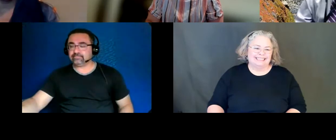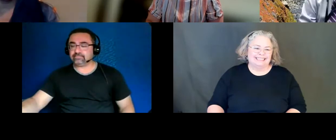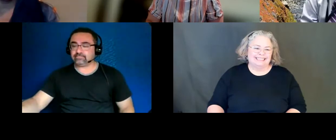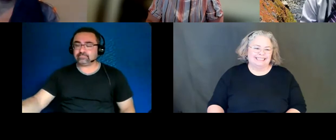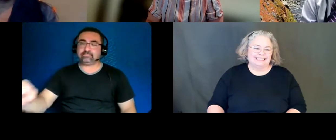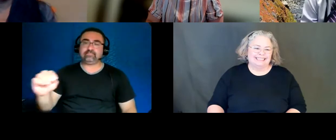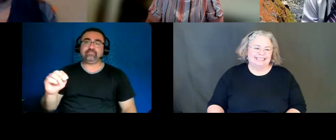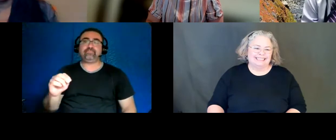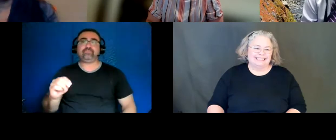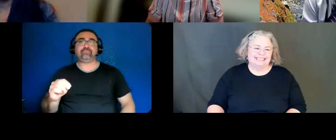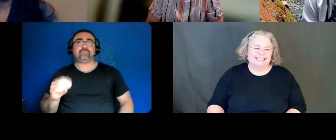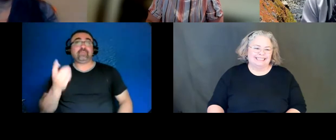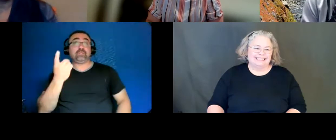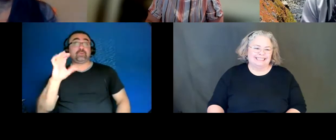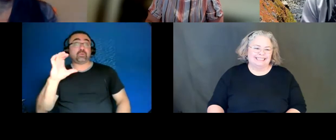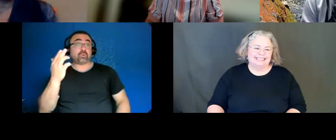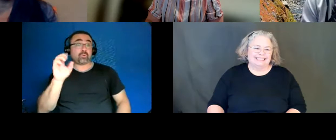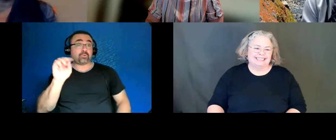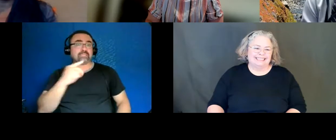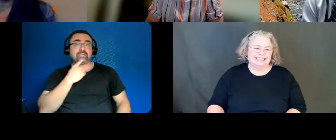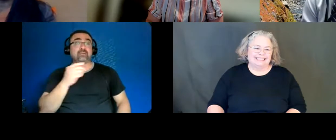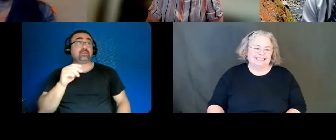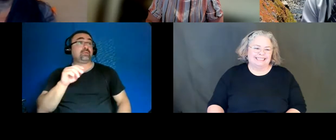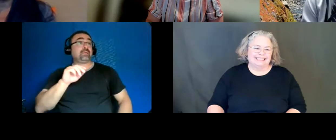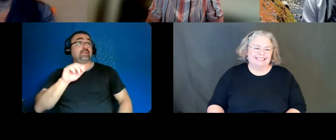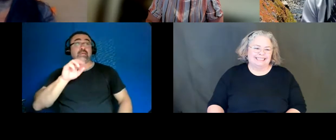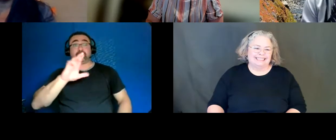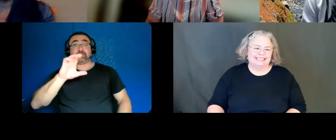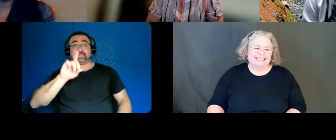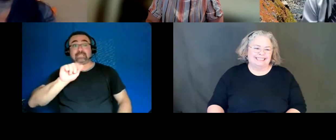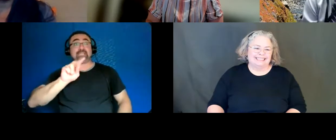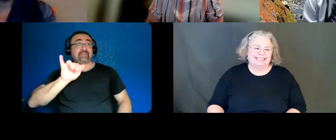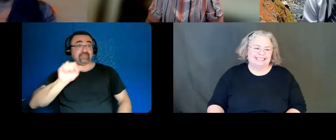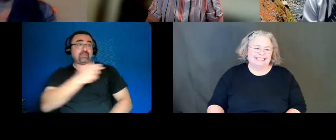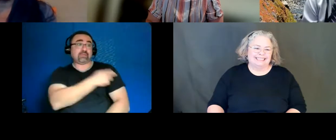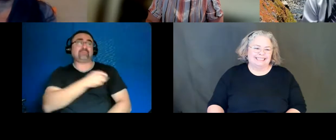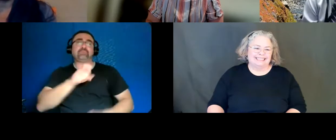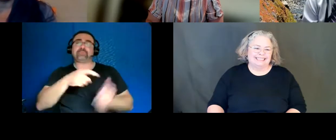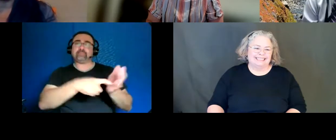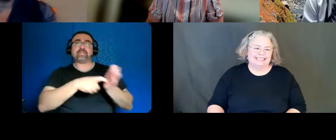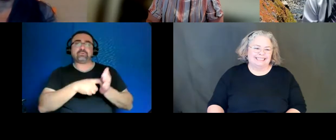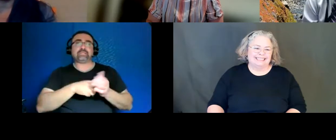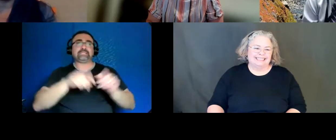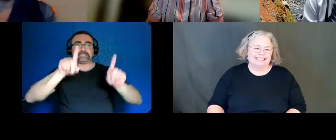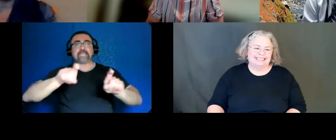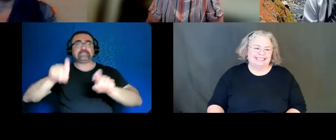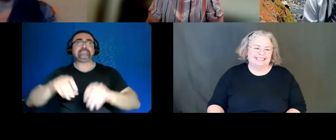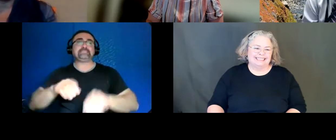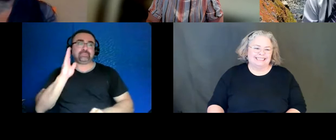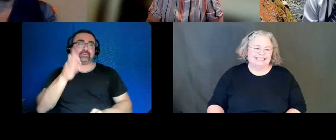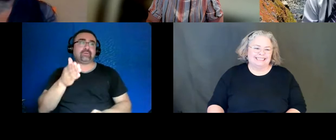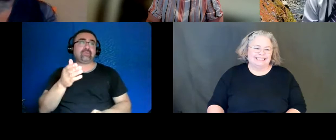I would say that at Davis, there is going to be mandatory testing